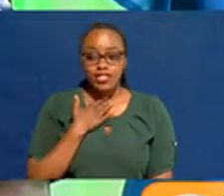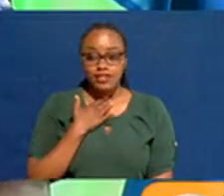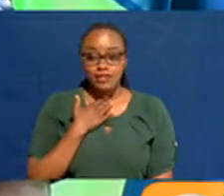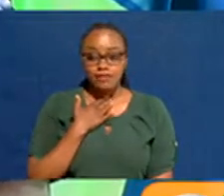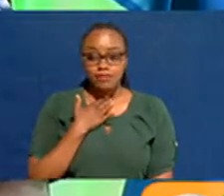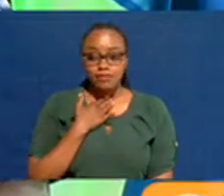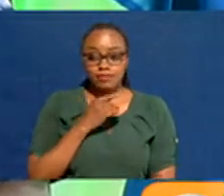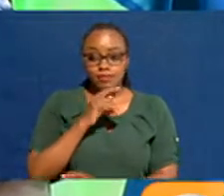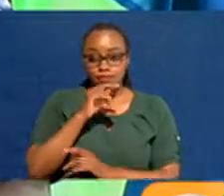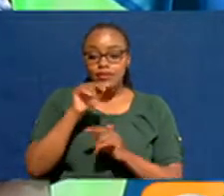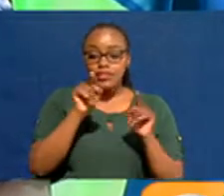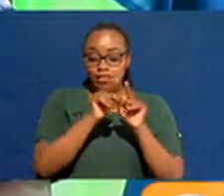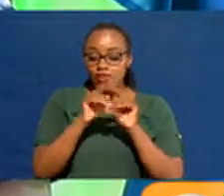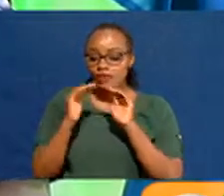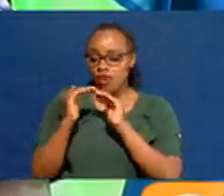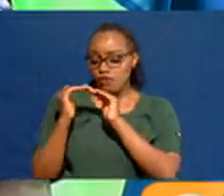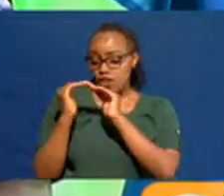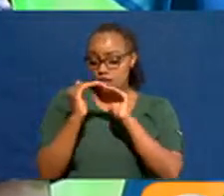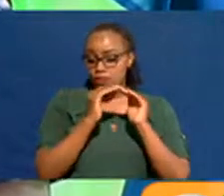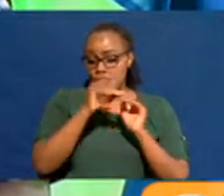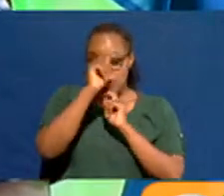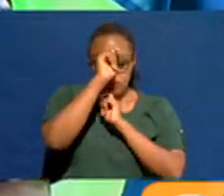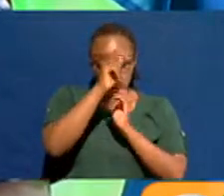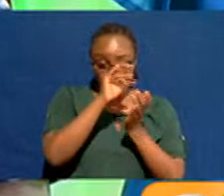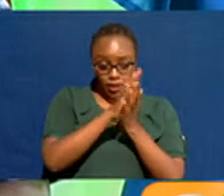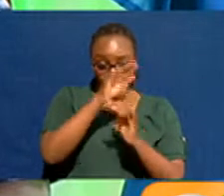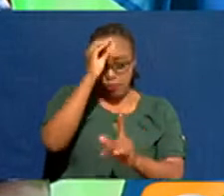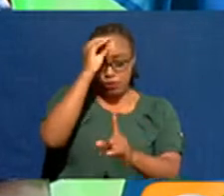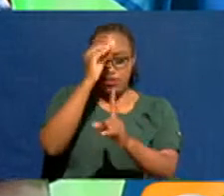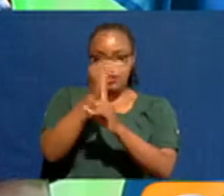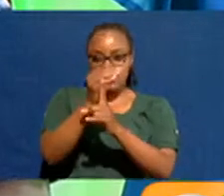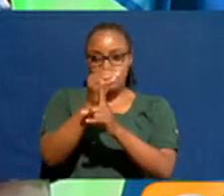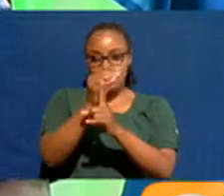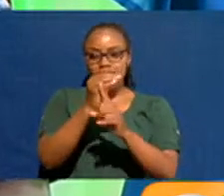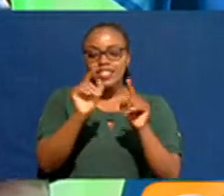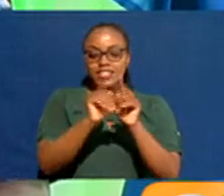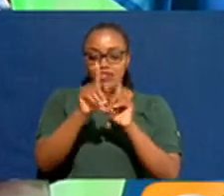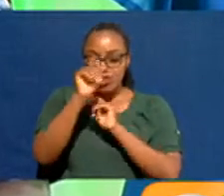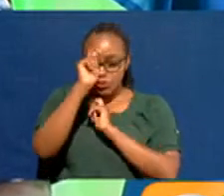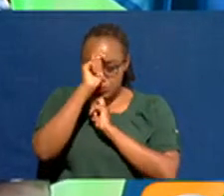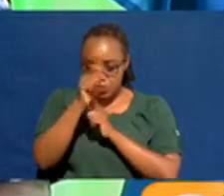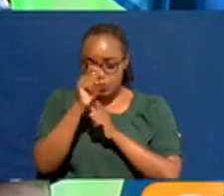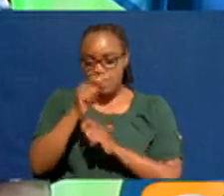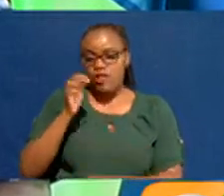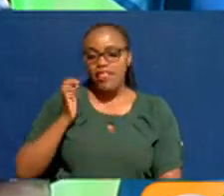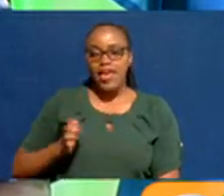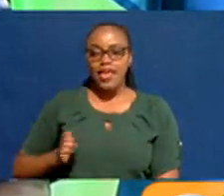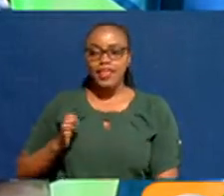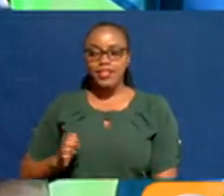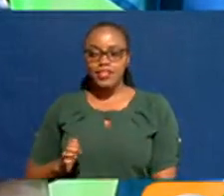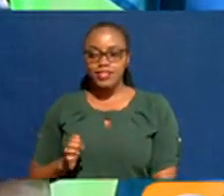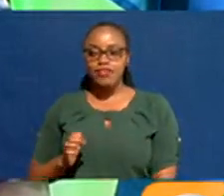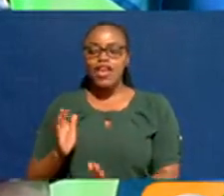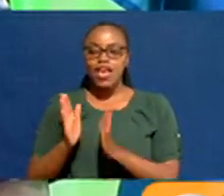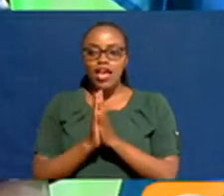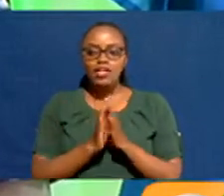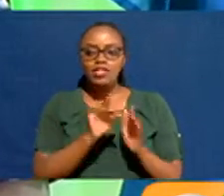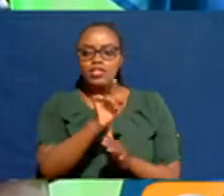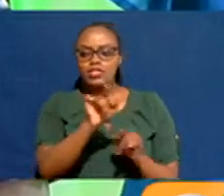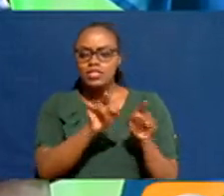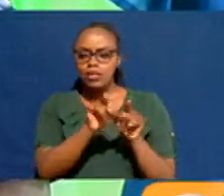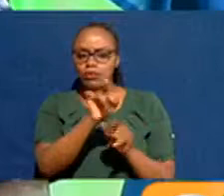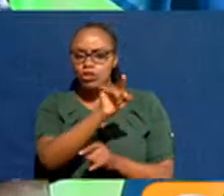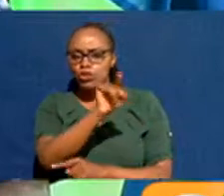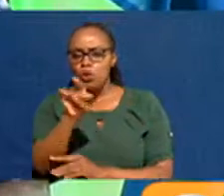respect, it's mutual. Be objective. Observe the code of ethics and don't